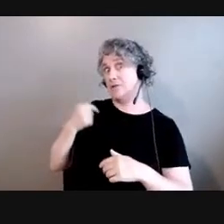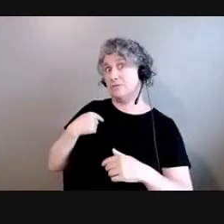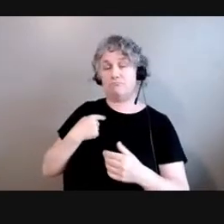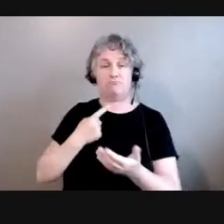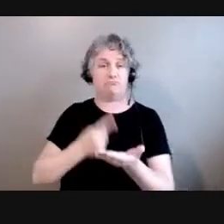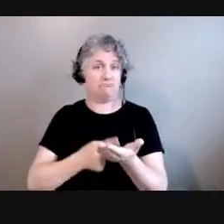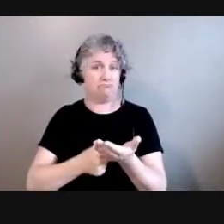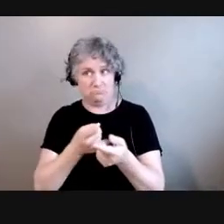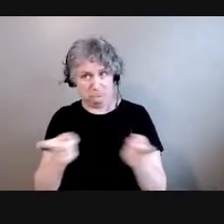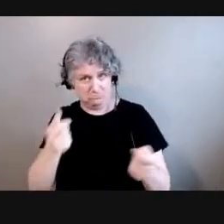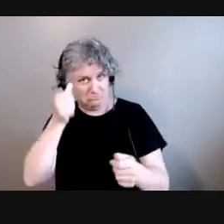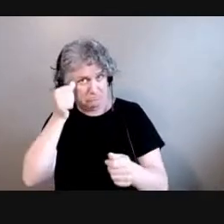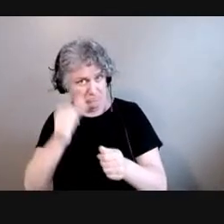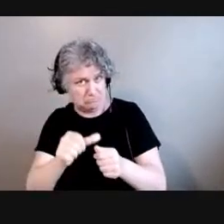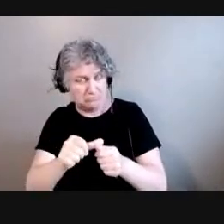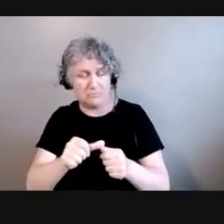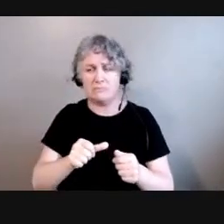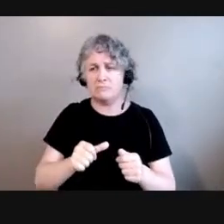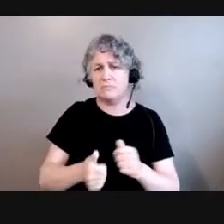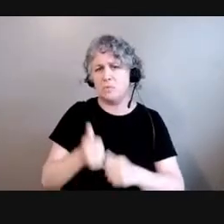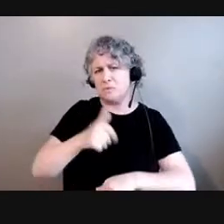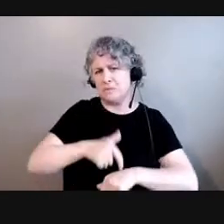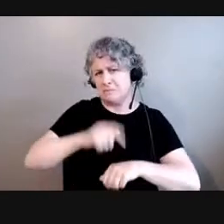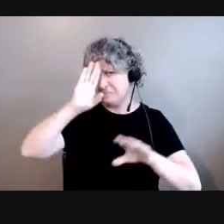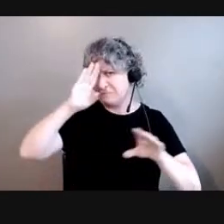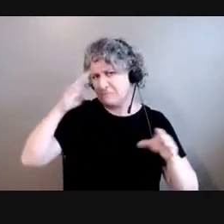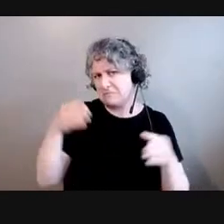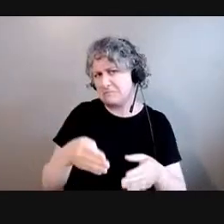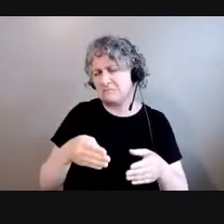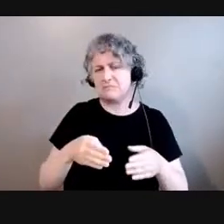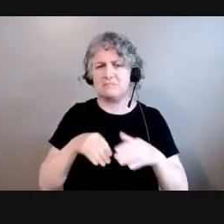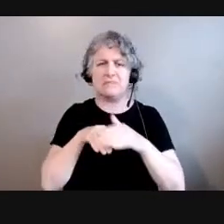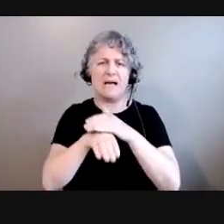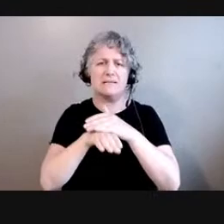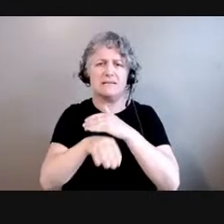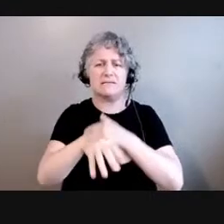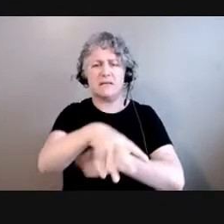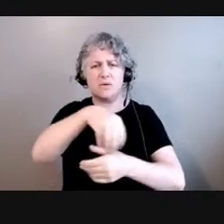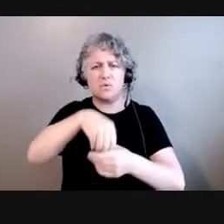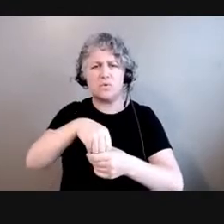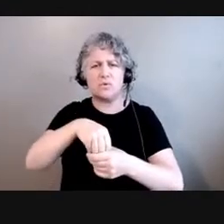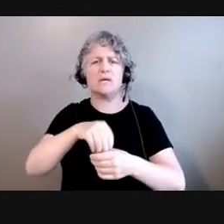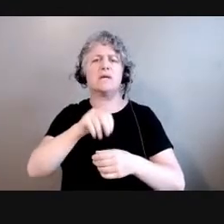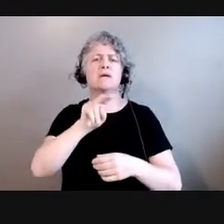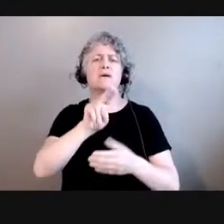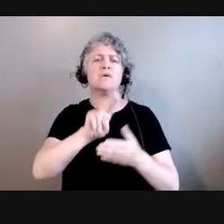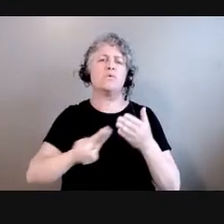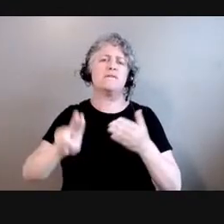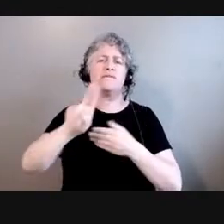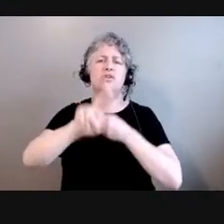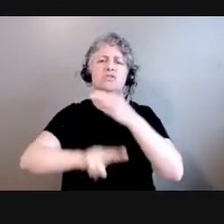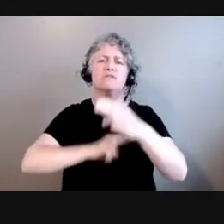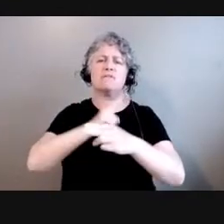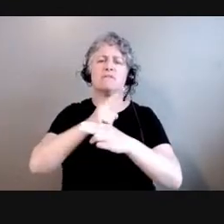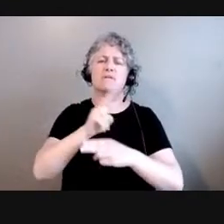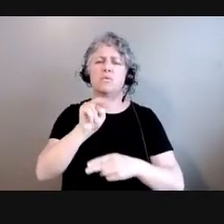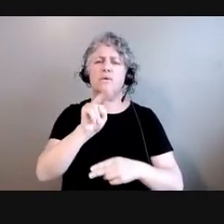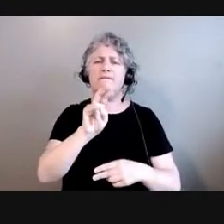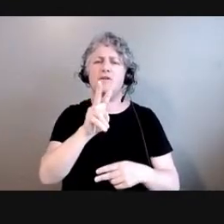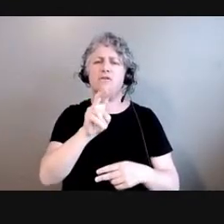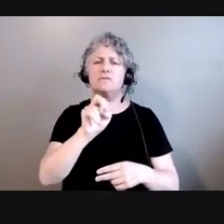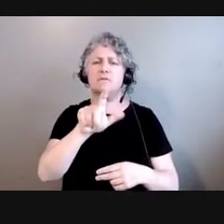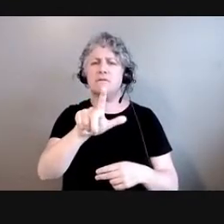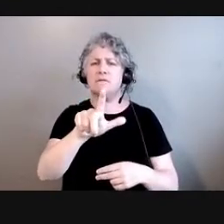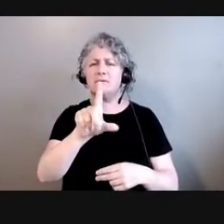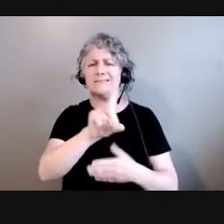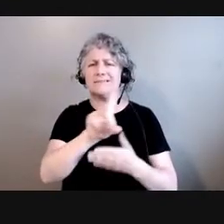remember I spent time talking about accessibility, inclusion, and universal design, and how we needed more universal